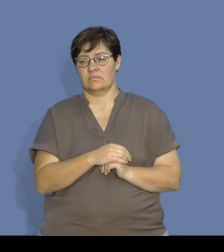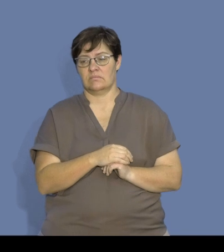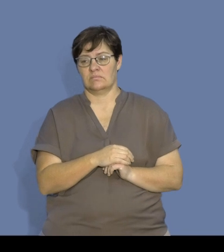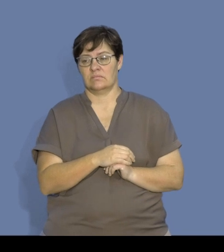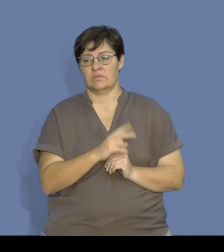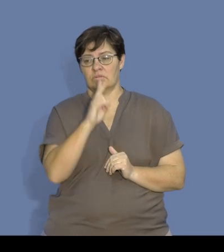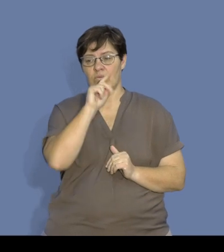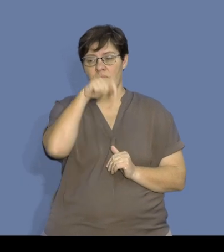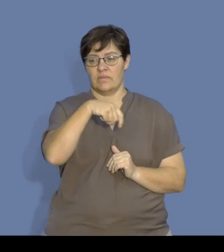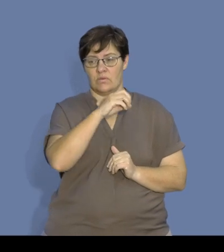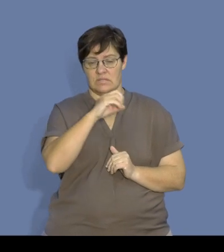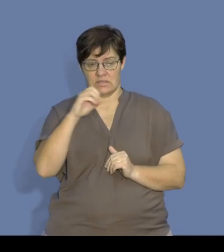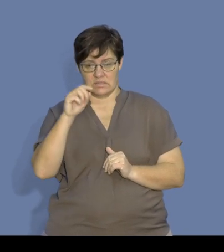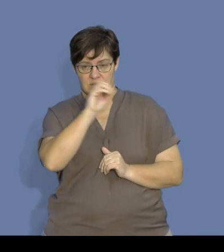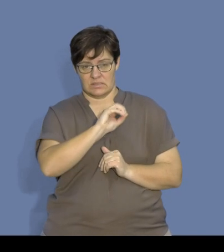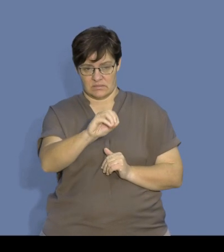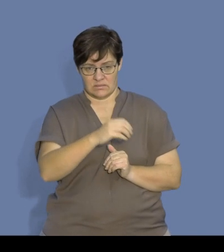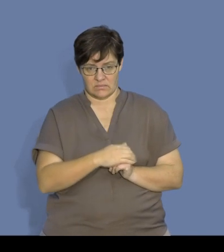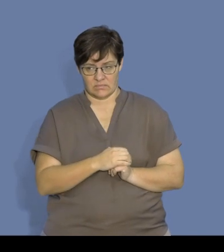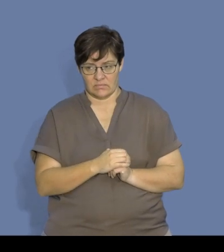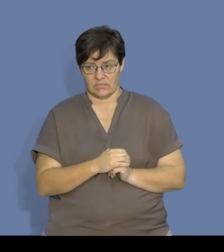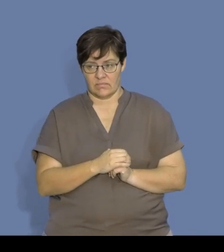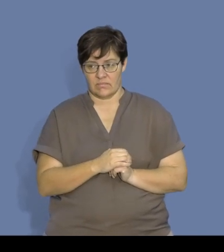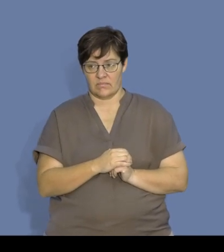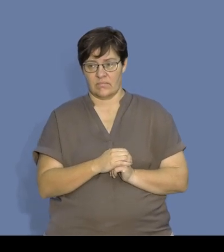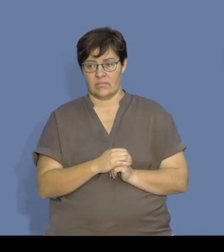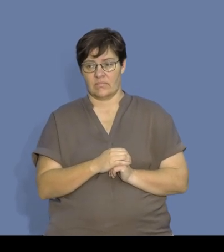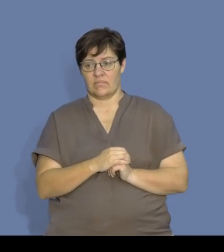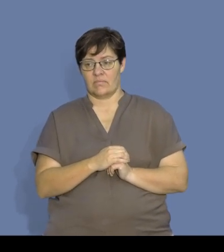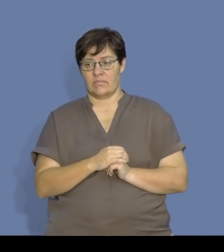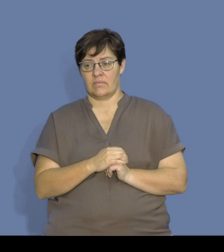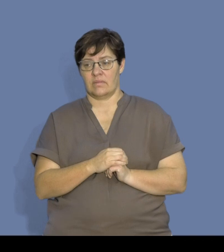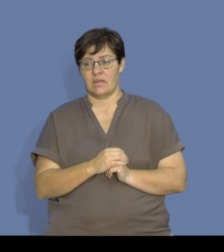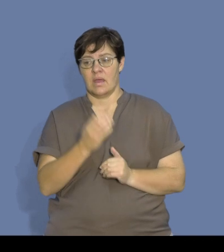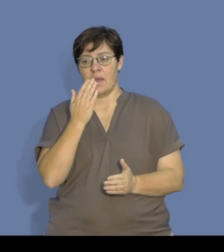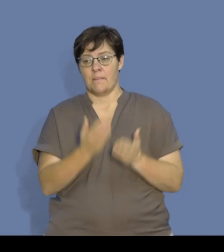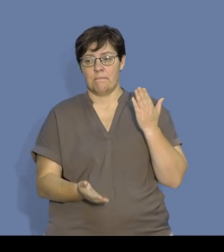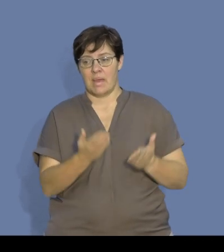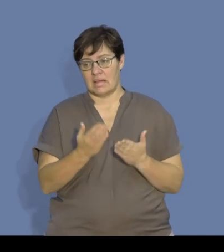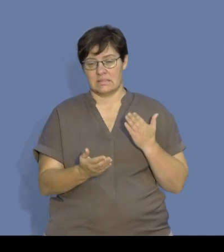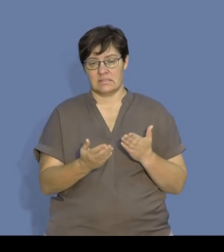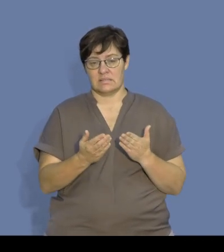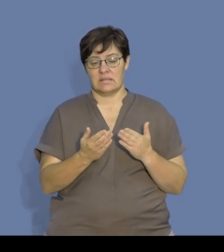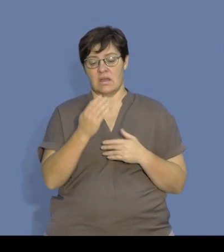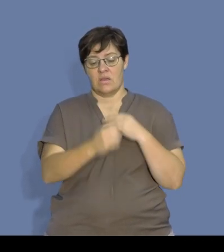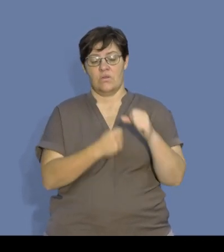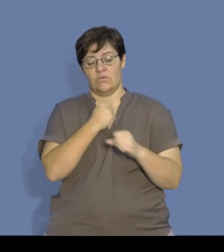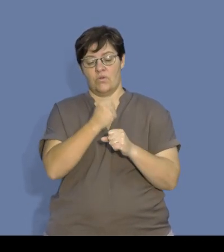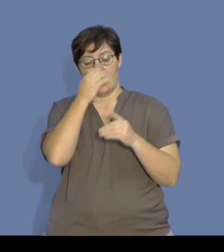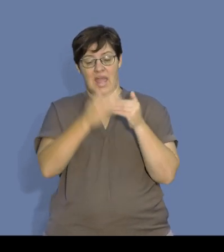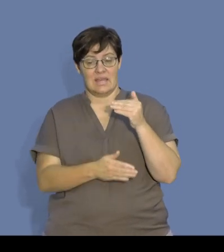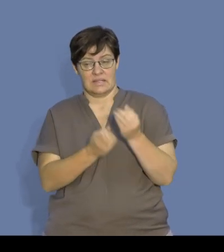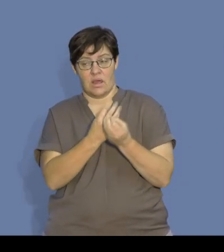is credit. So 2,000, let's take that through. So an amount of 2,000, and